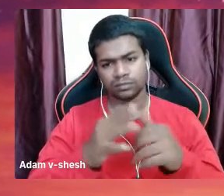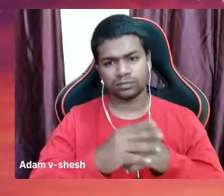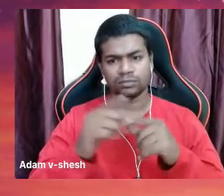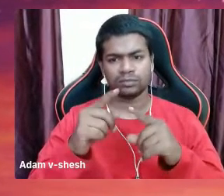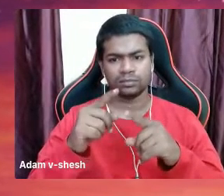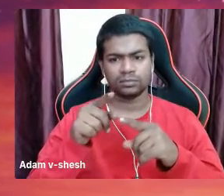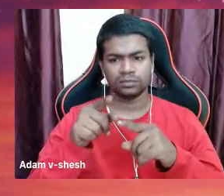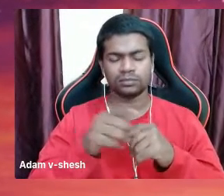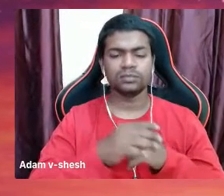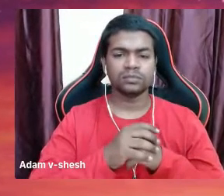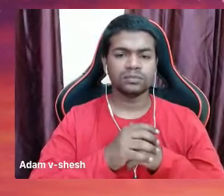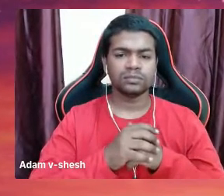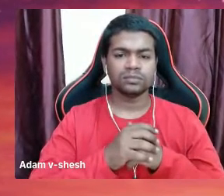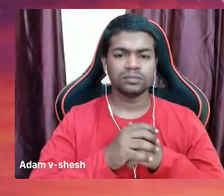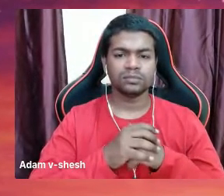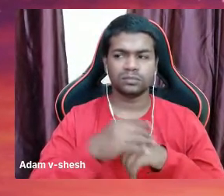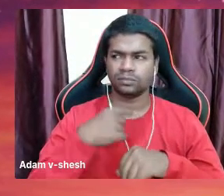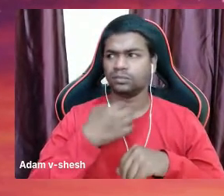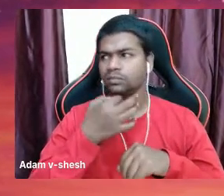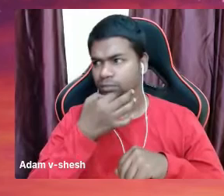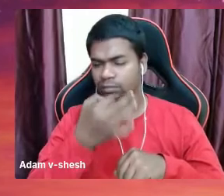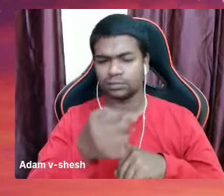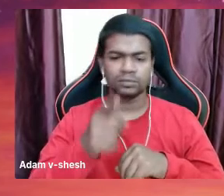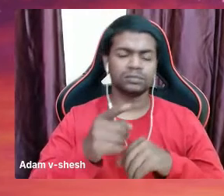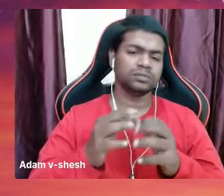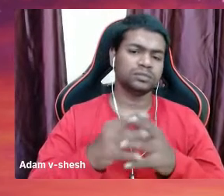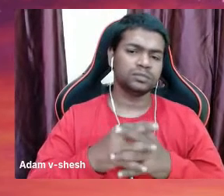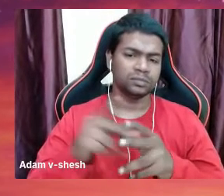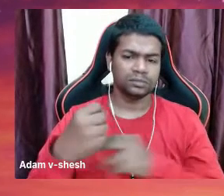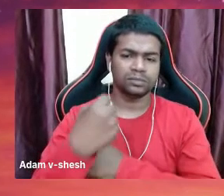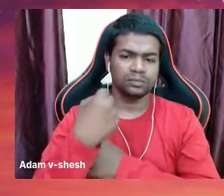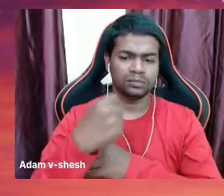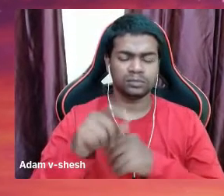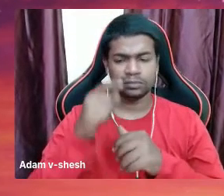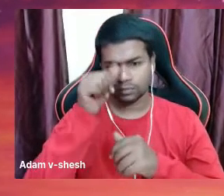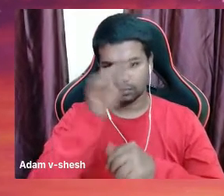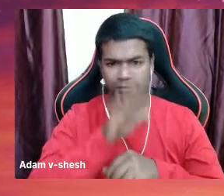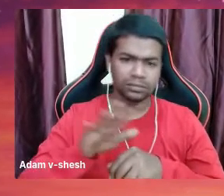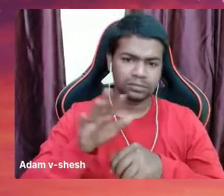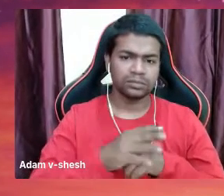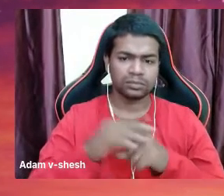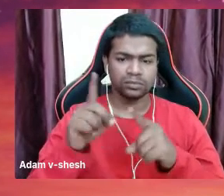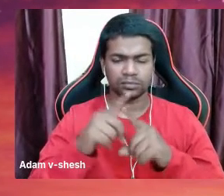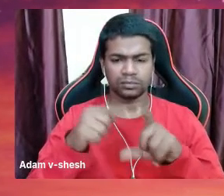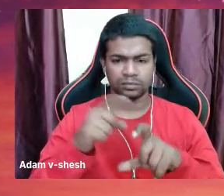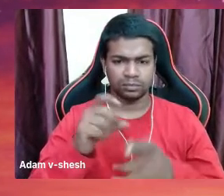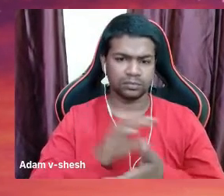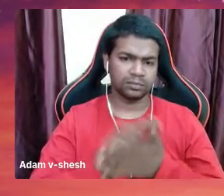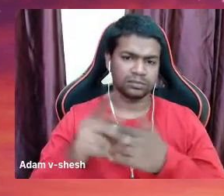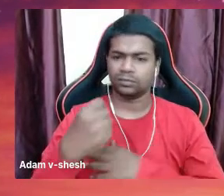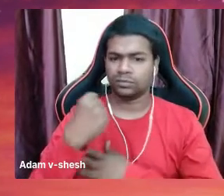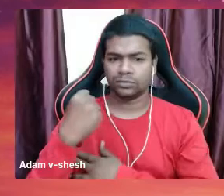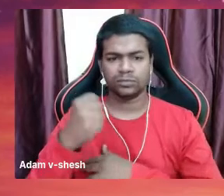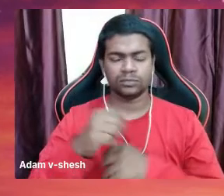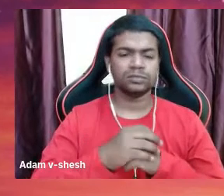upon. But let me ask you this. So there's a very strong sense that India, from a tech talent perspective, is one of the strongest